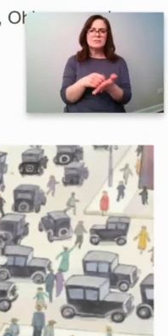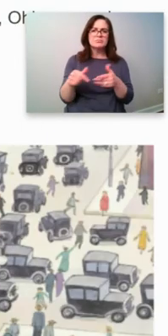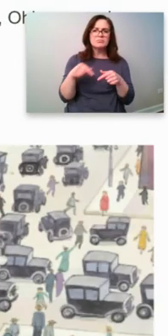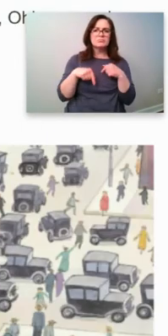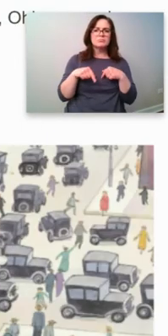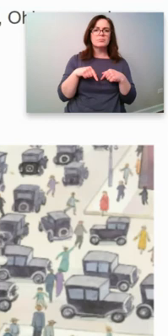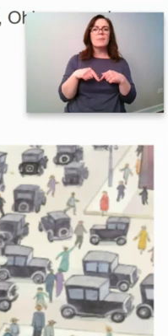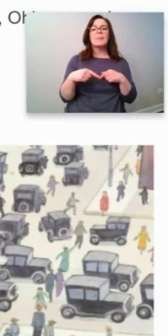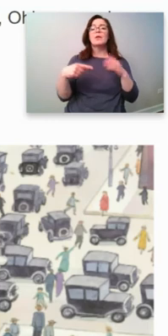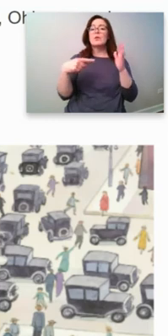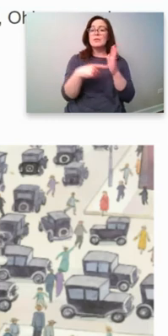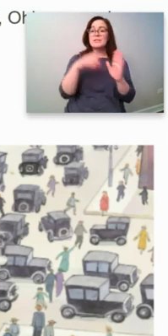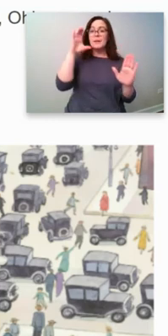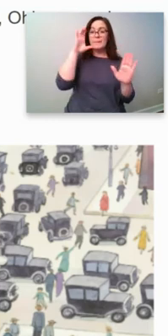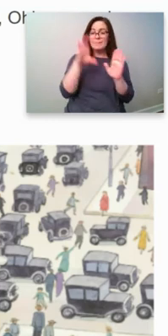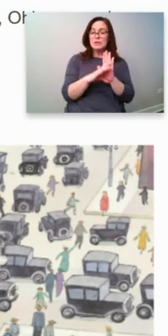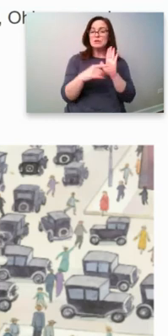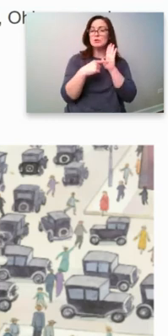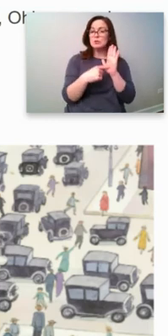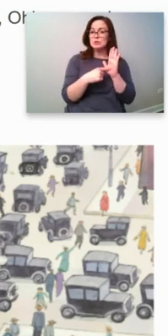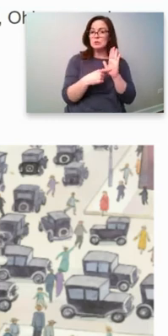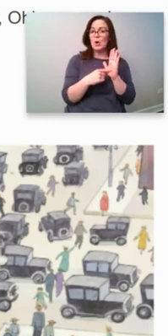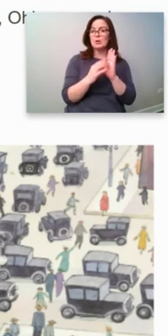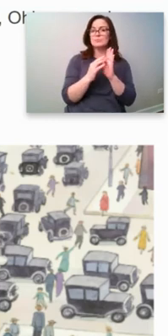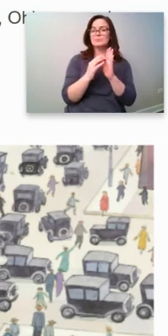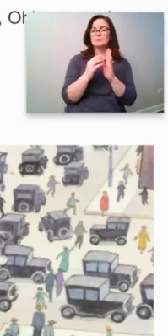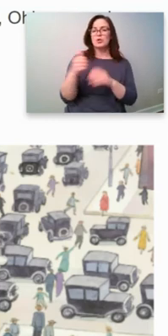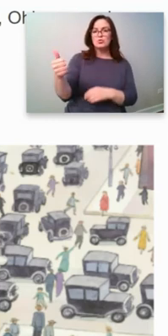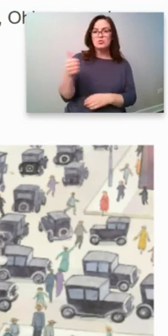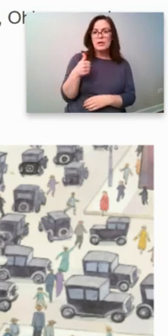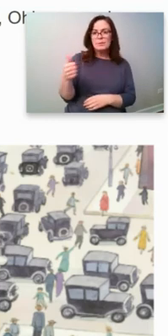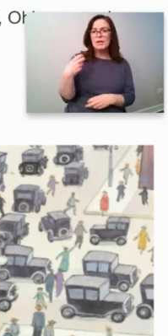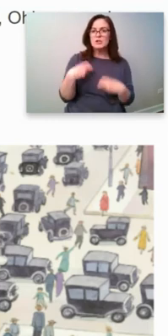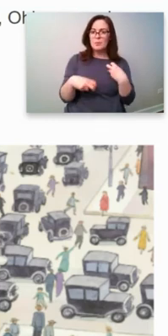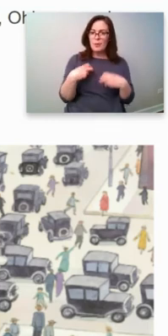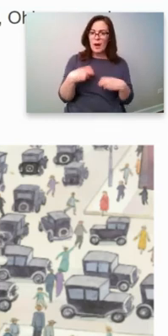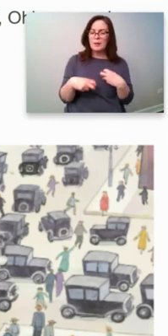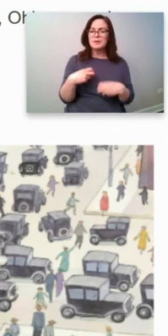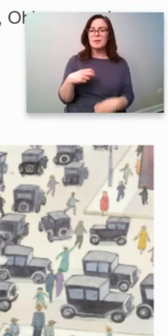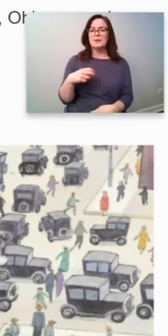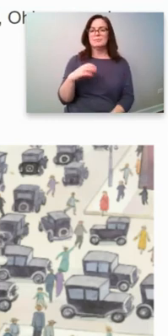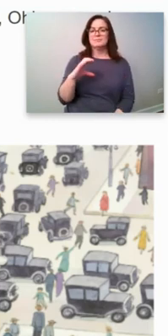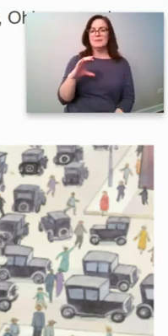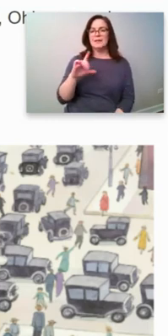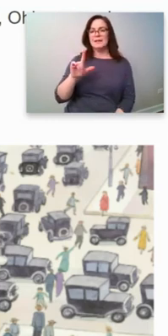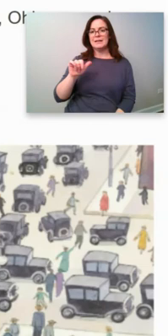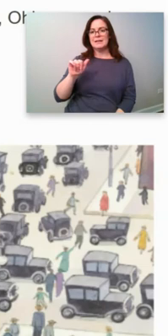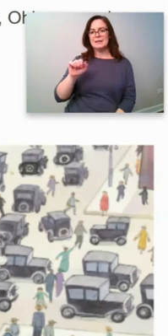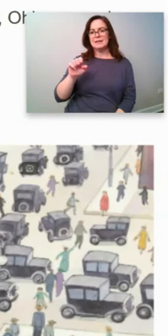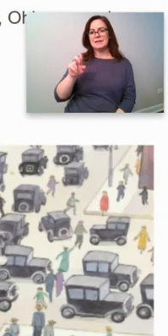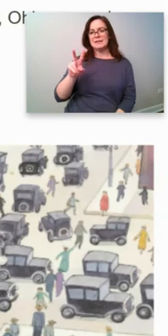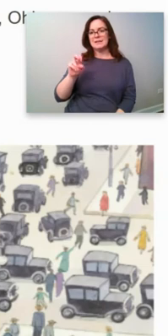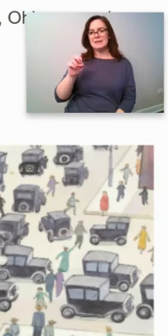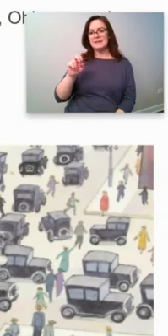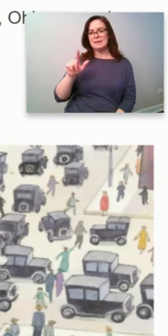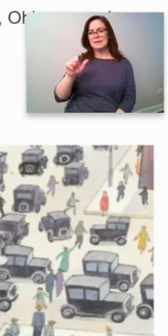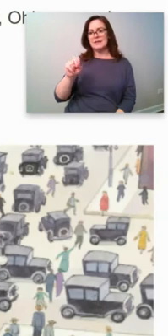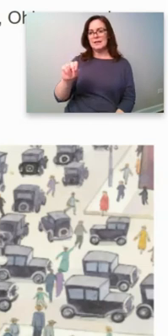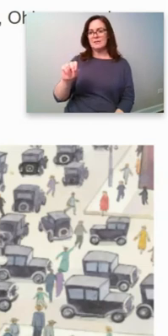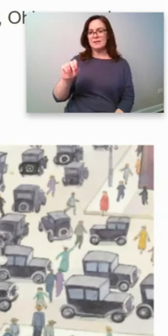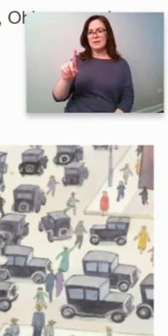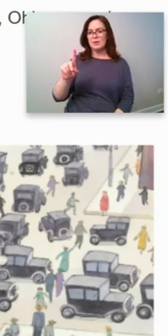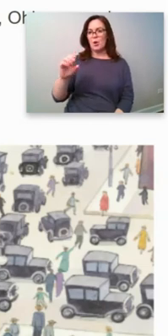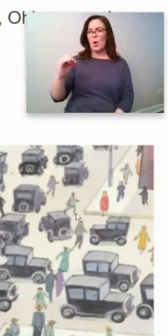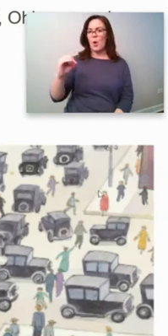This picture shows transportation problems in the city of Cleveland, Ohio, around 1920. Think of a way to help solve the